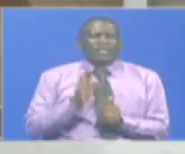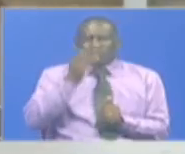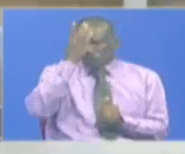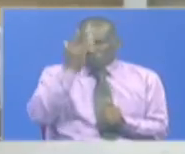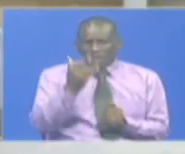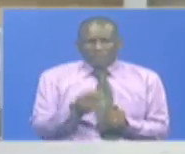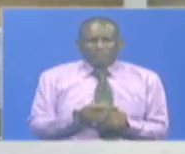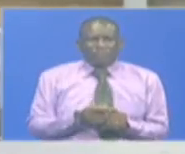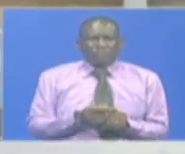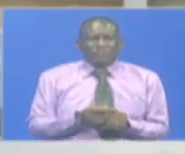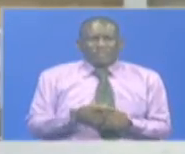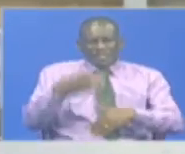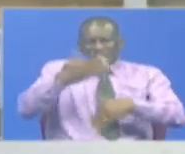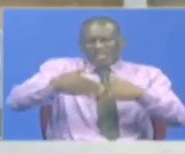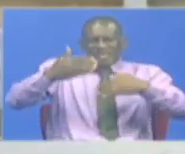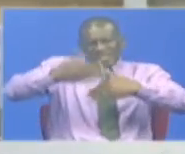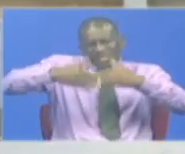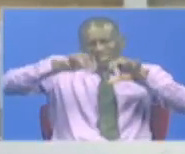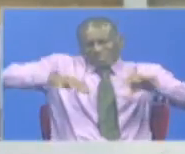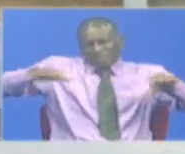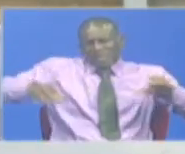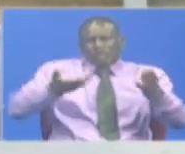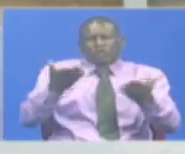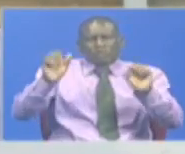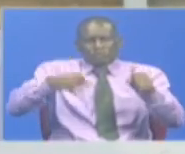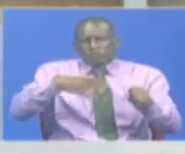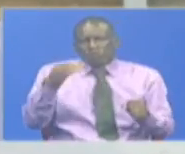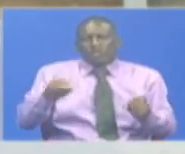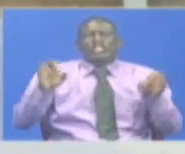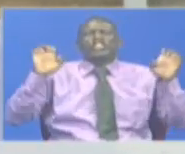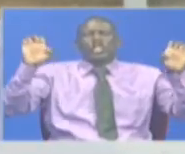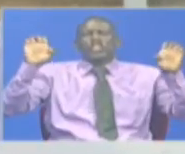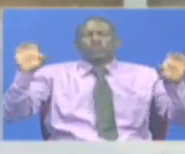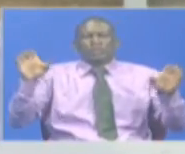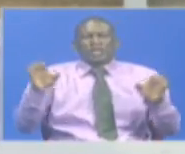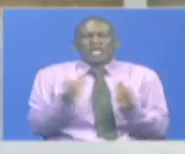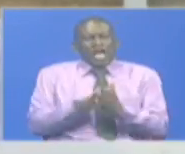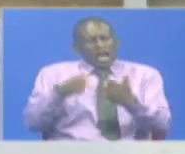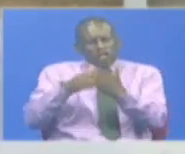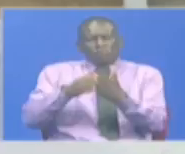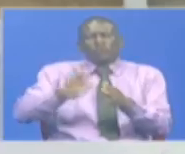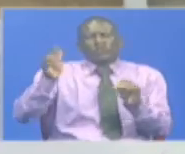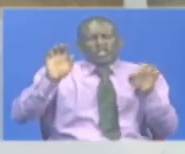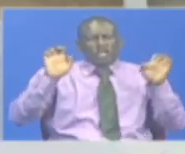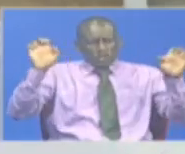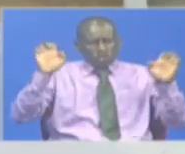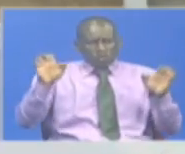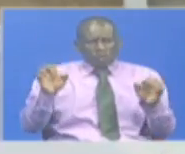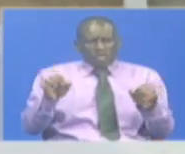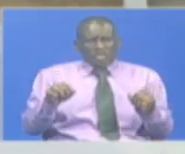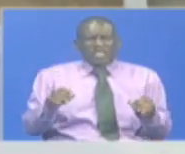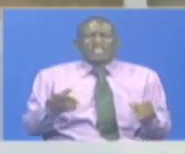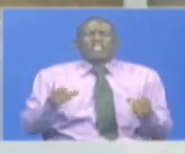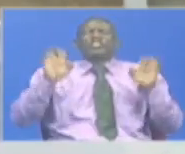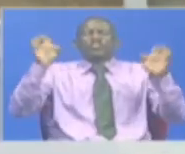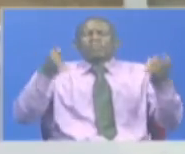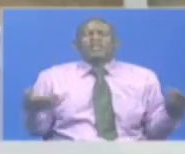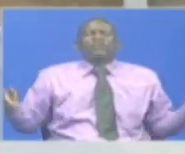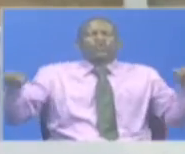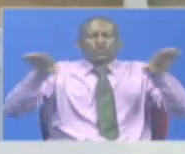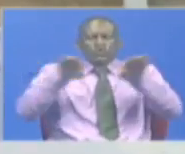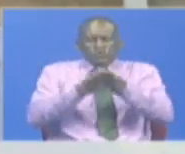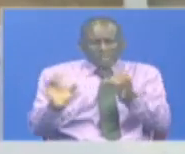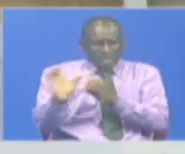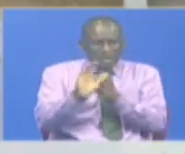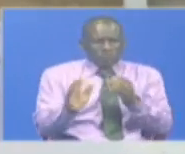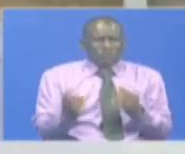penye the nearest market wanga tunaenda ni huko Ethiopia na hiyo poda ile inaitwa total lockdown imefanywa na